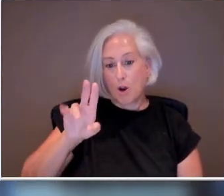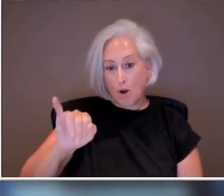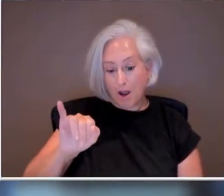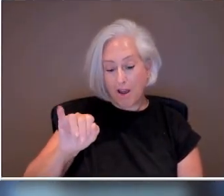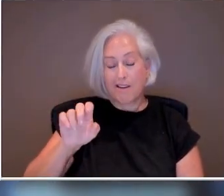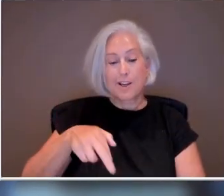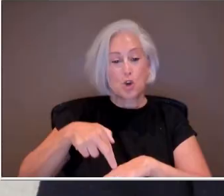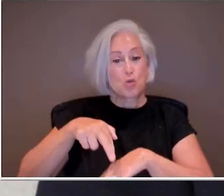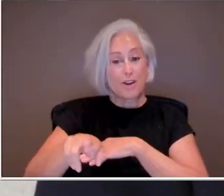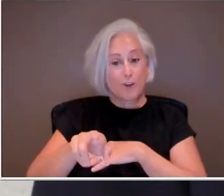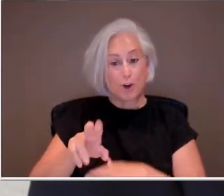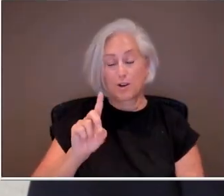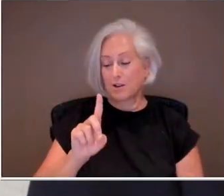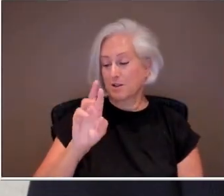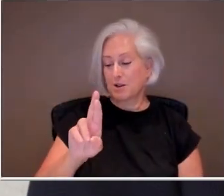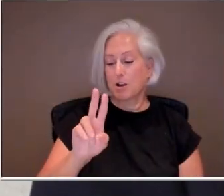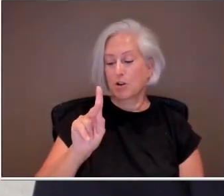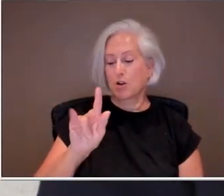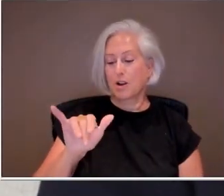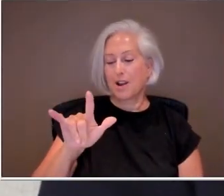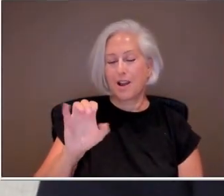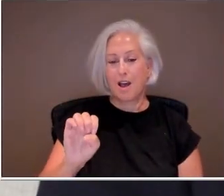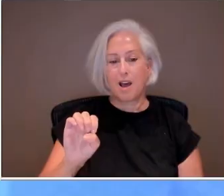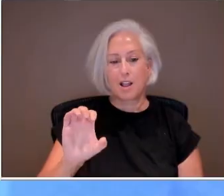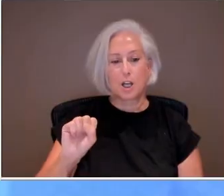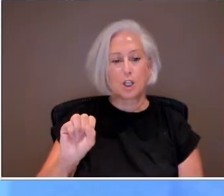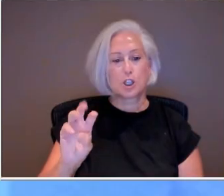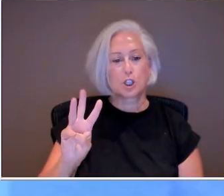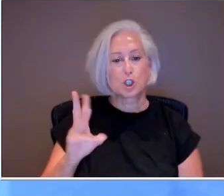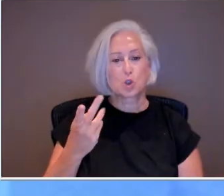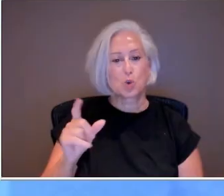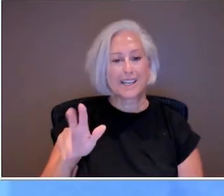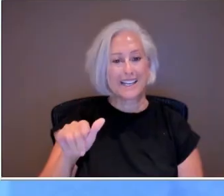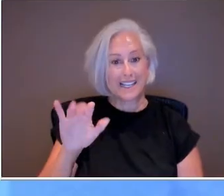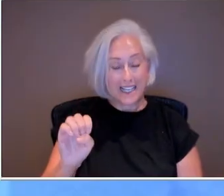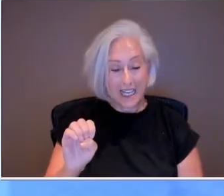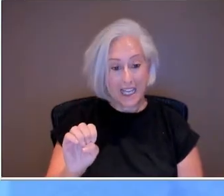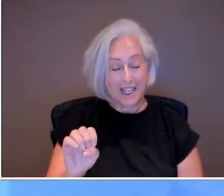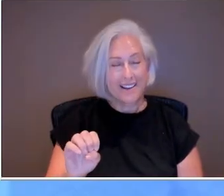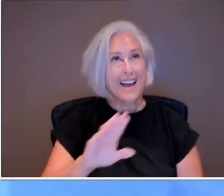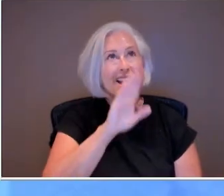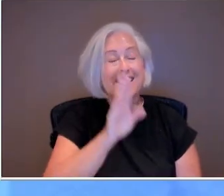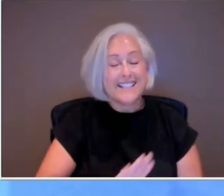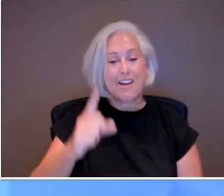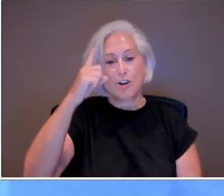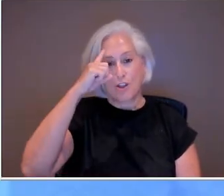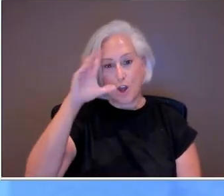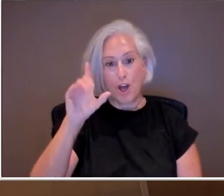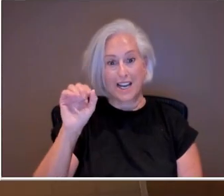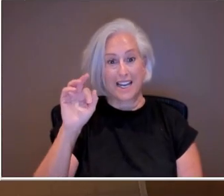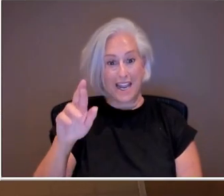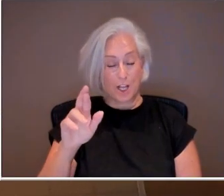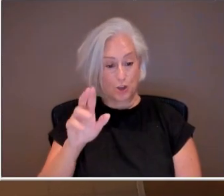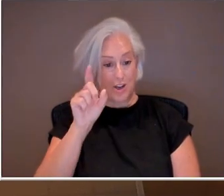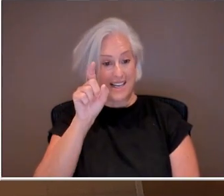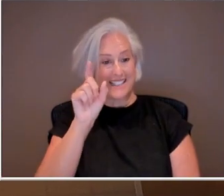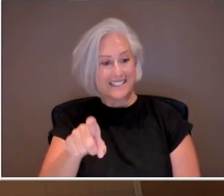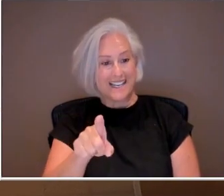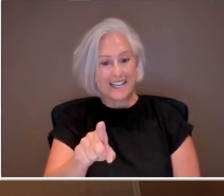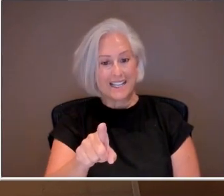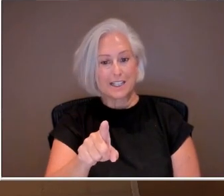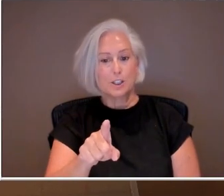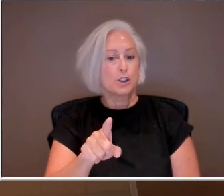Dr. Kyle Sweeney. Cancer never crossed my mind. The team needed to stabilize Jennifer's arm immediately with a